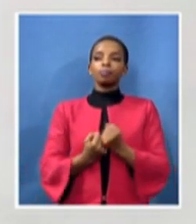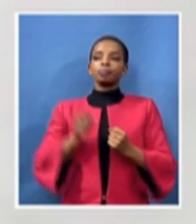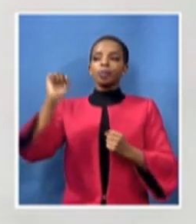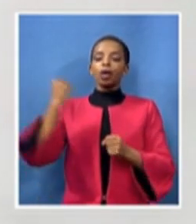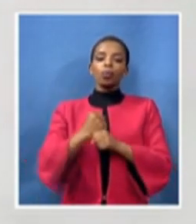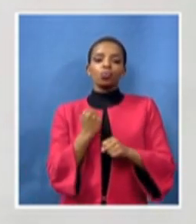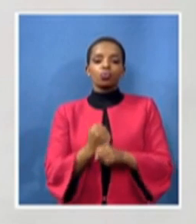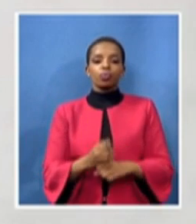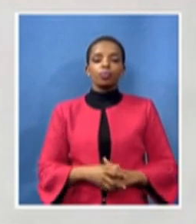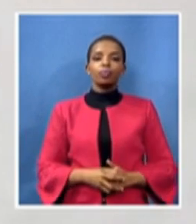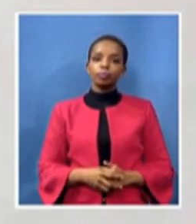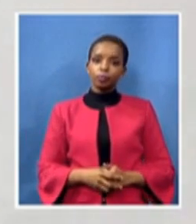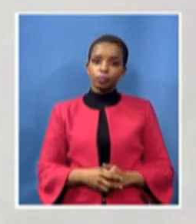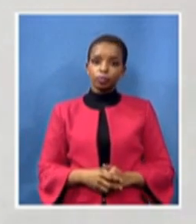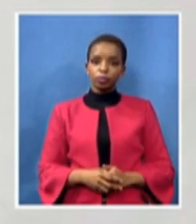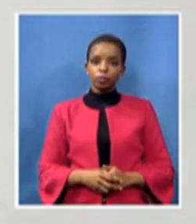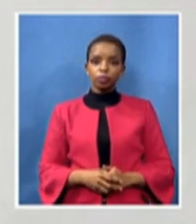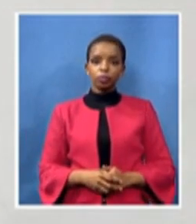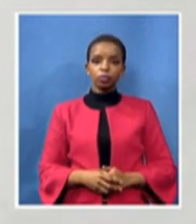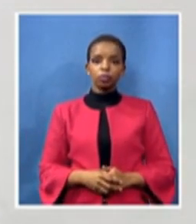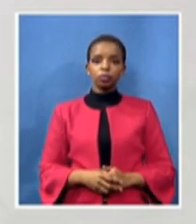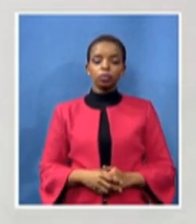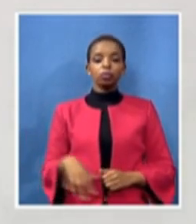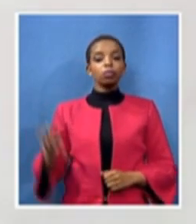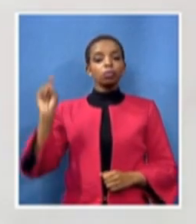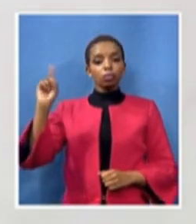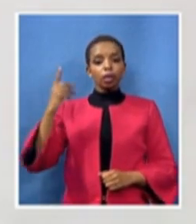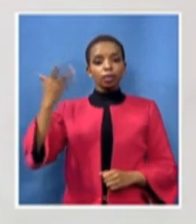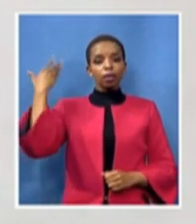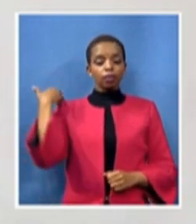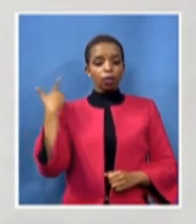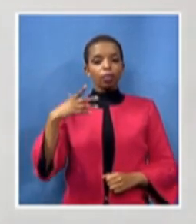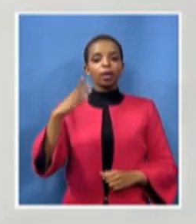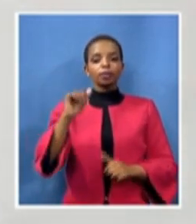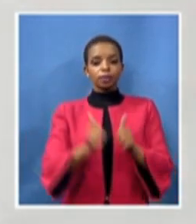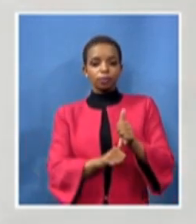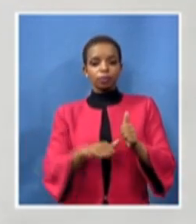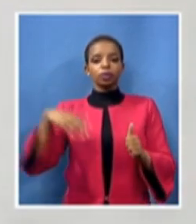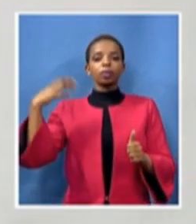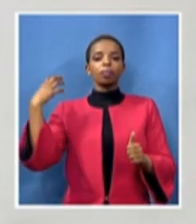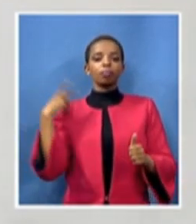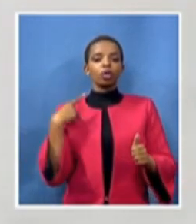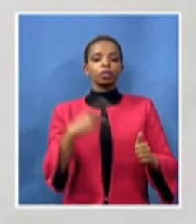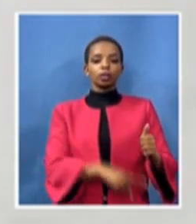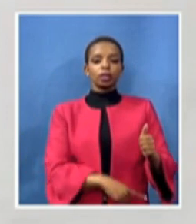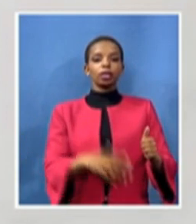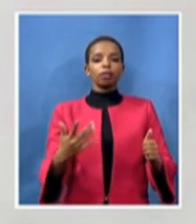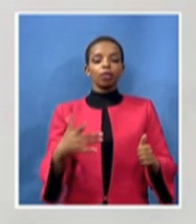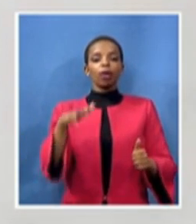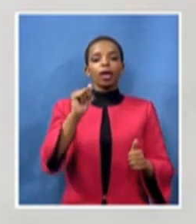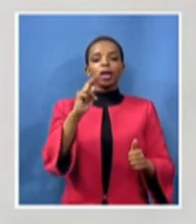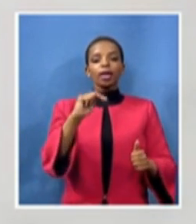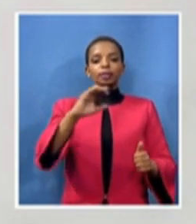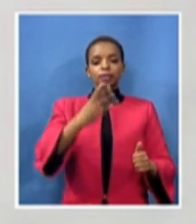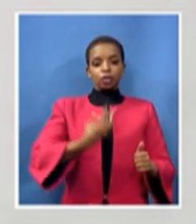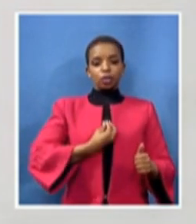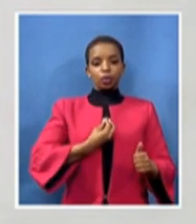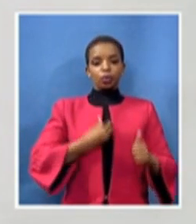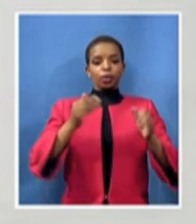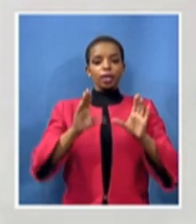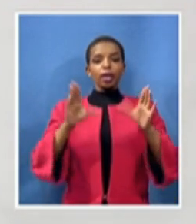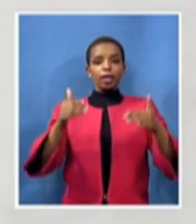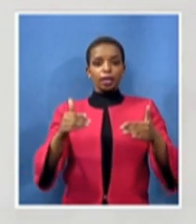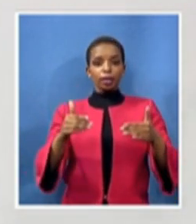He is the former Deputy President of the ANC Youth League. He sits in two of its most powerful structures,